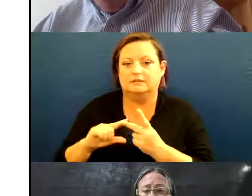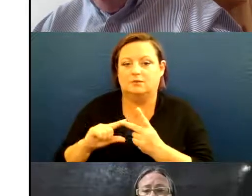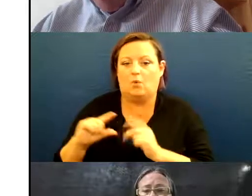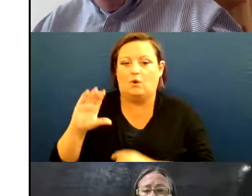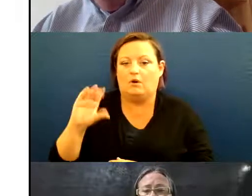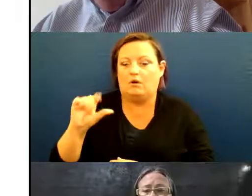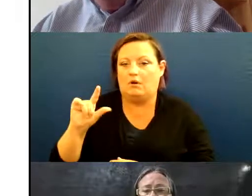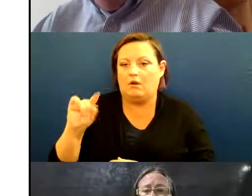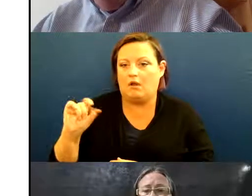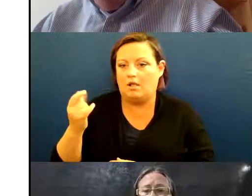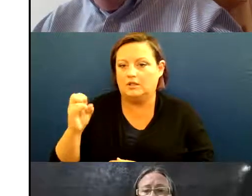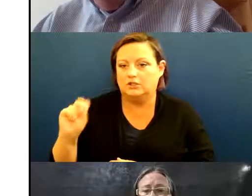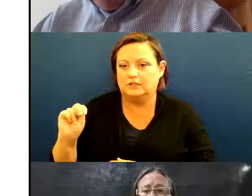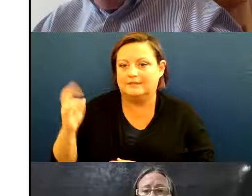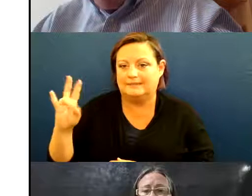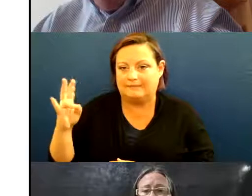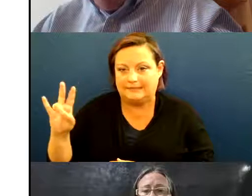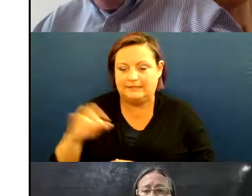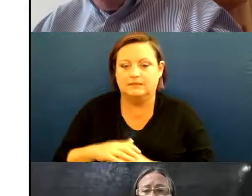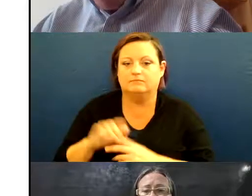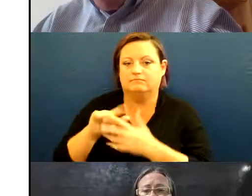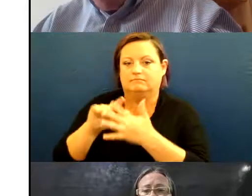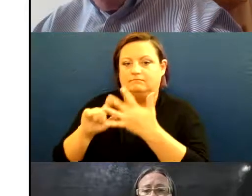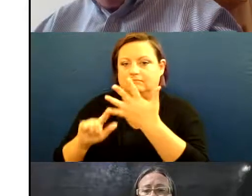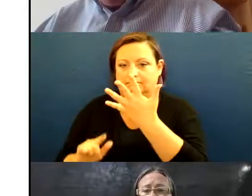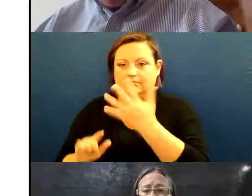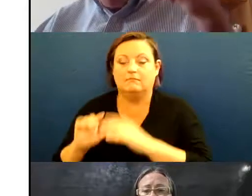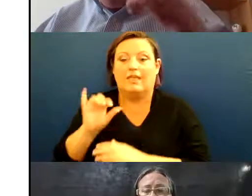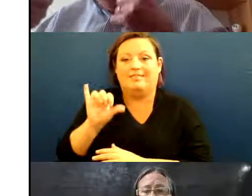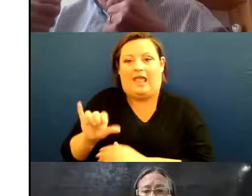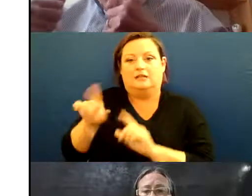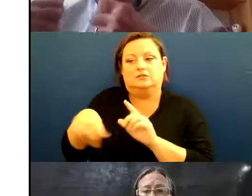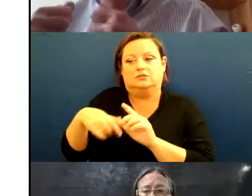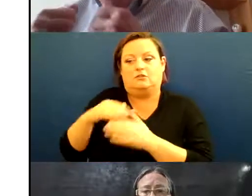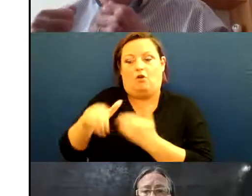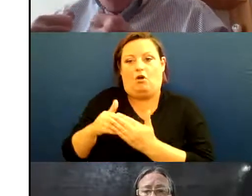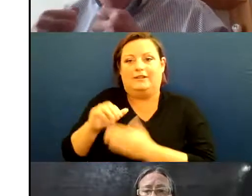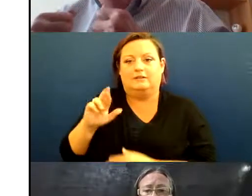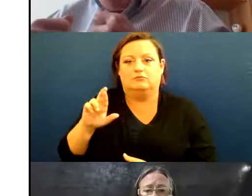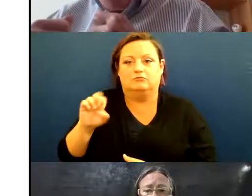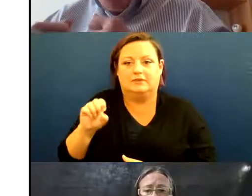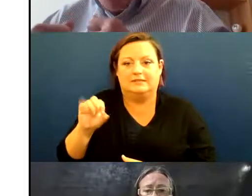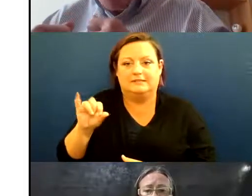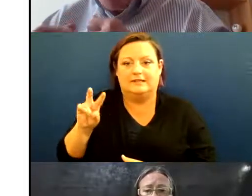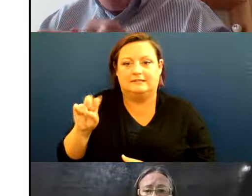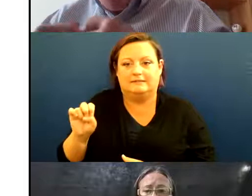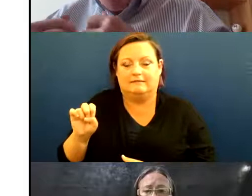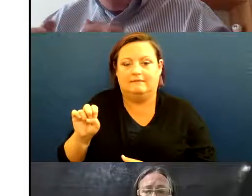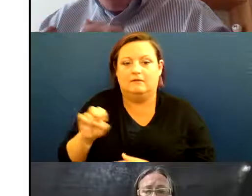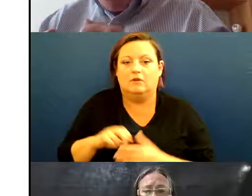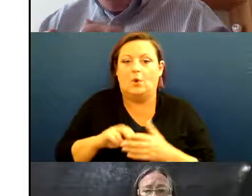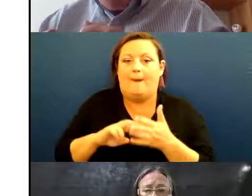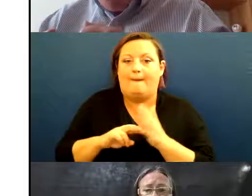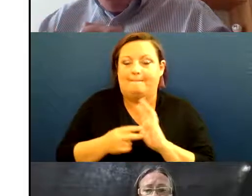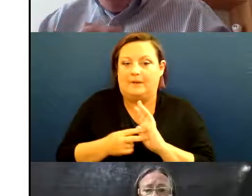17. These are all recessive disorders. You need to have loss of function mutations in